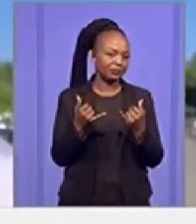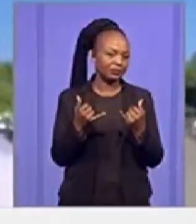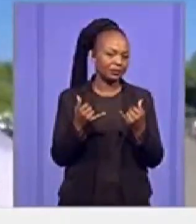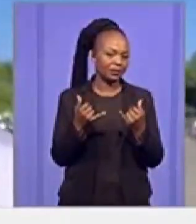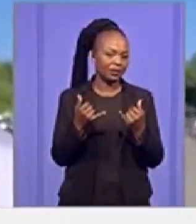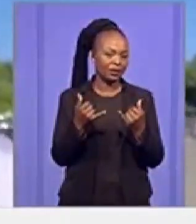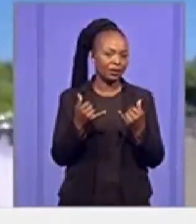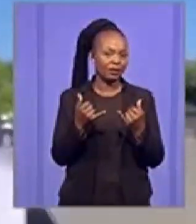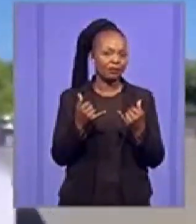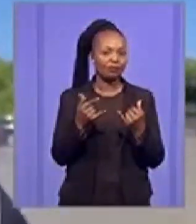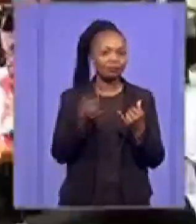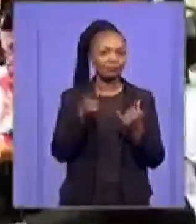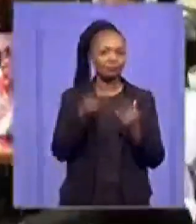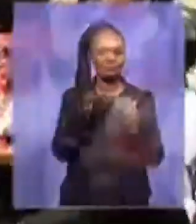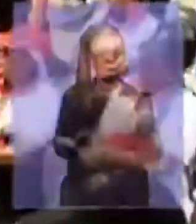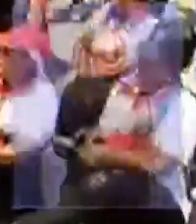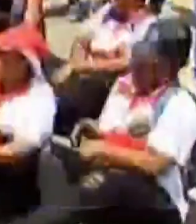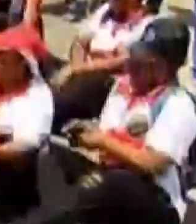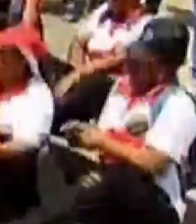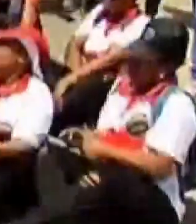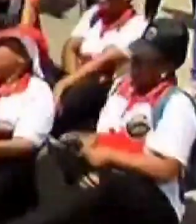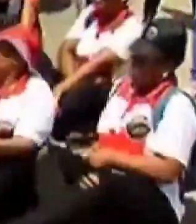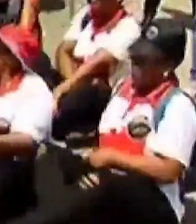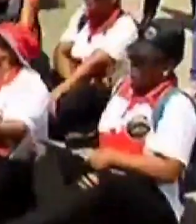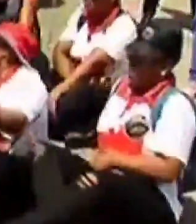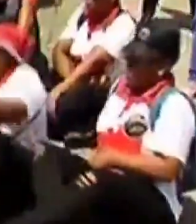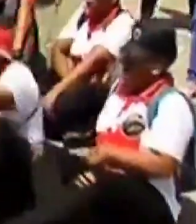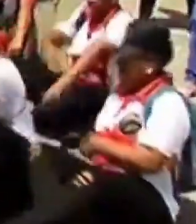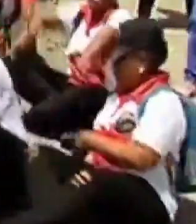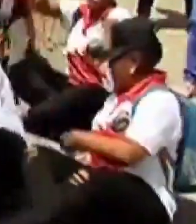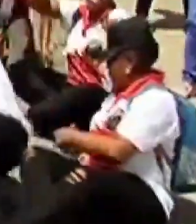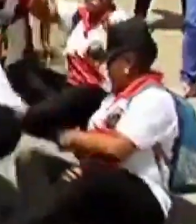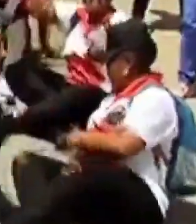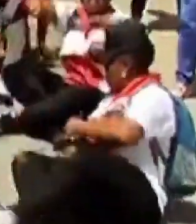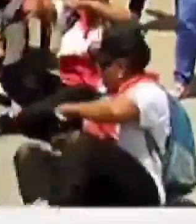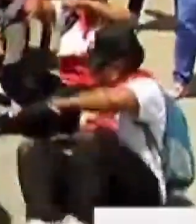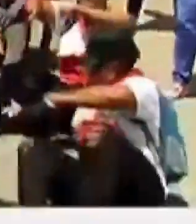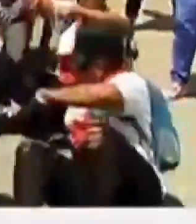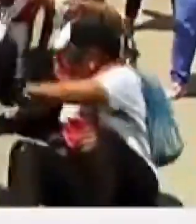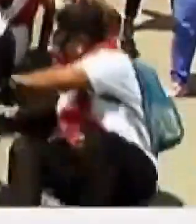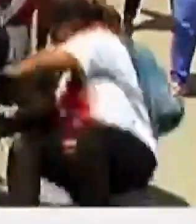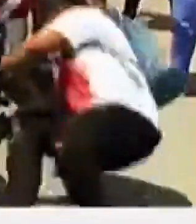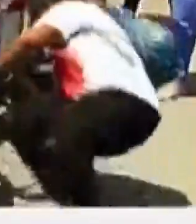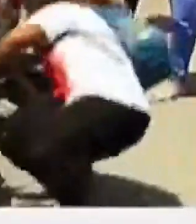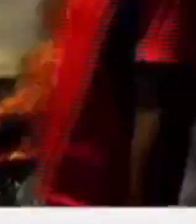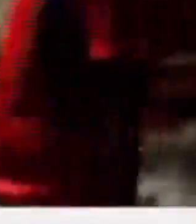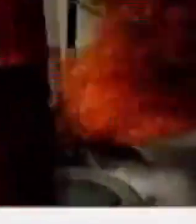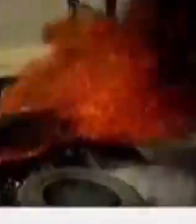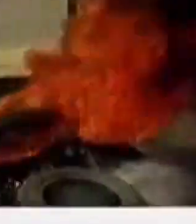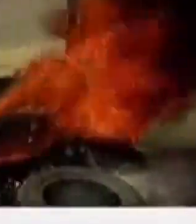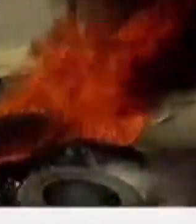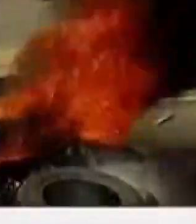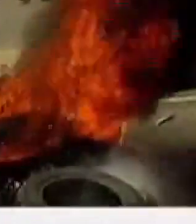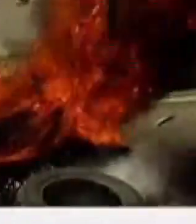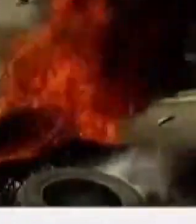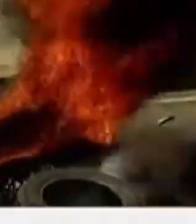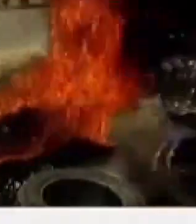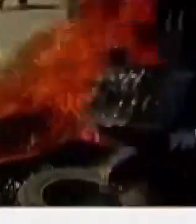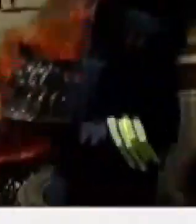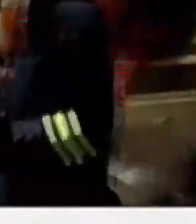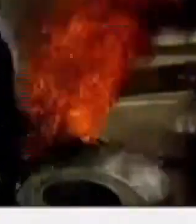servants 10% increment. Haile ka Johannesburg ditho tse setraekeng tsa Nehau di ile tsa kwala heke e kgolo ya sepetlele sa Helen